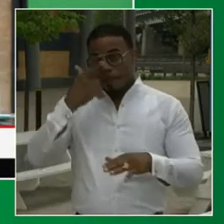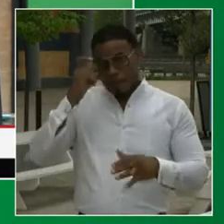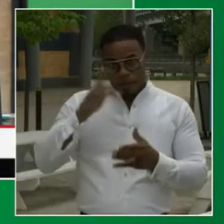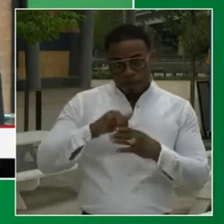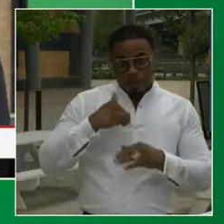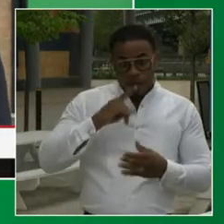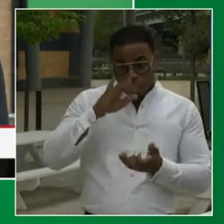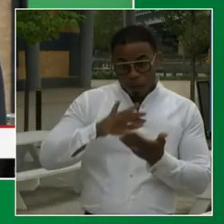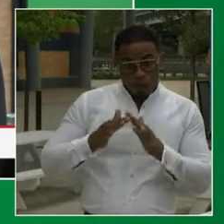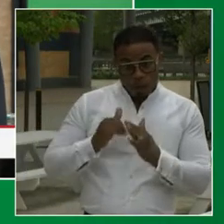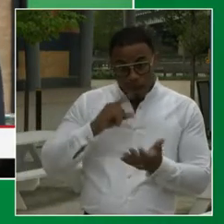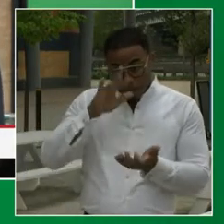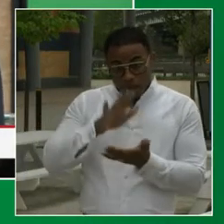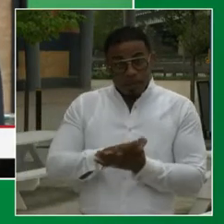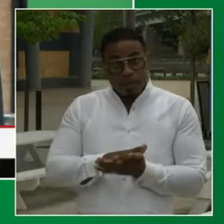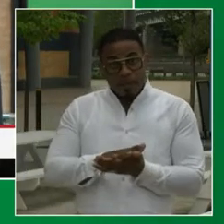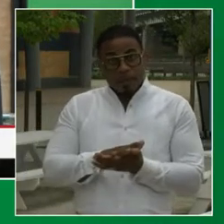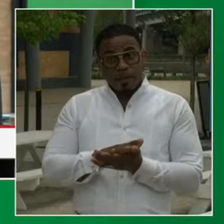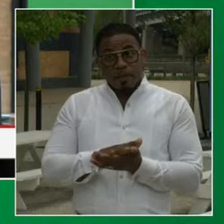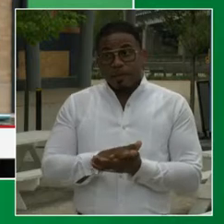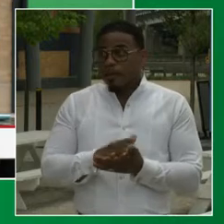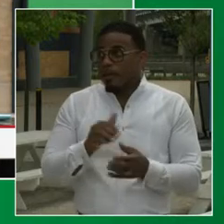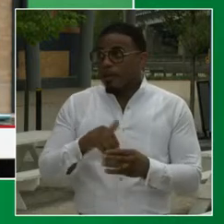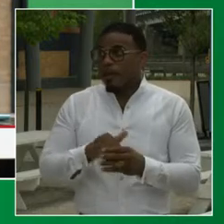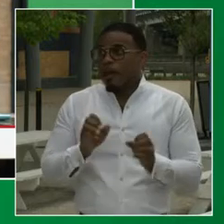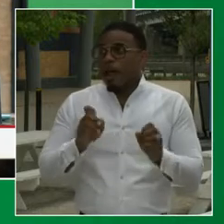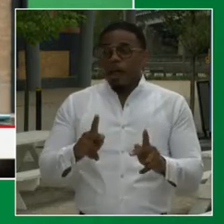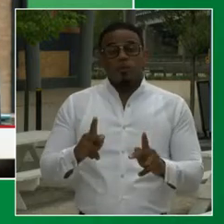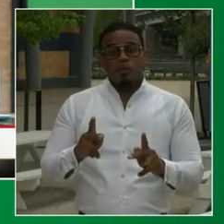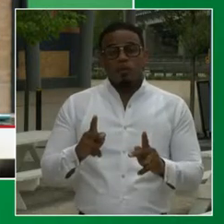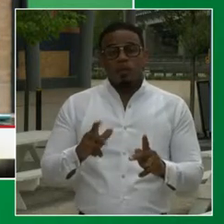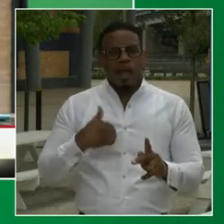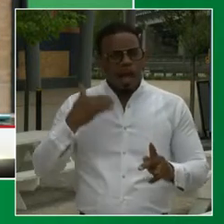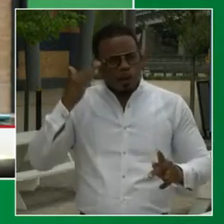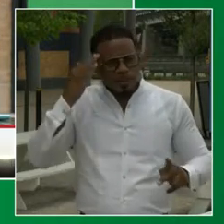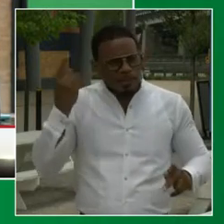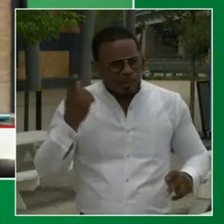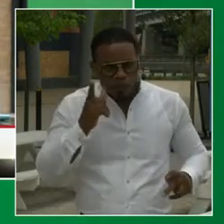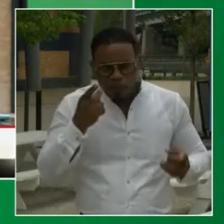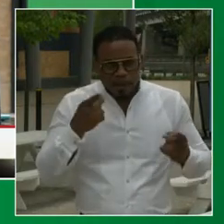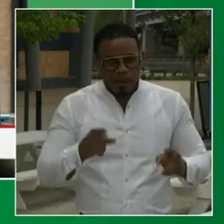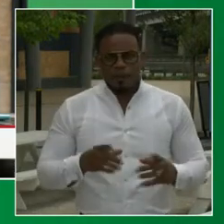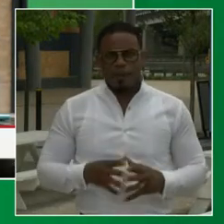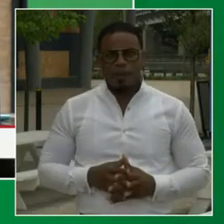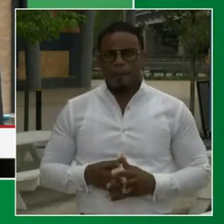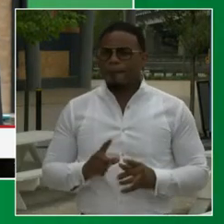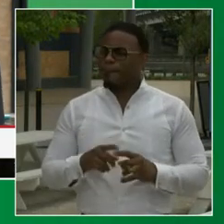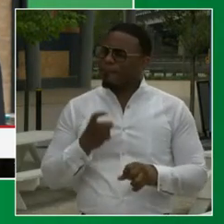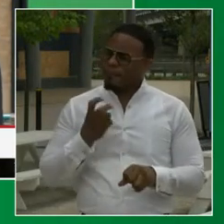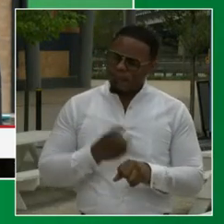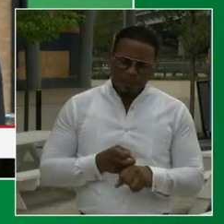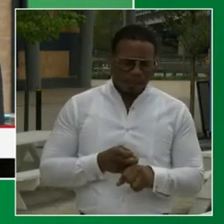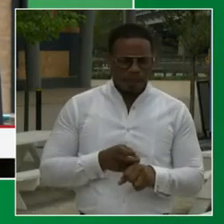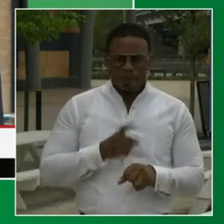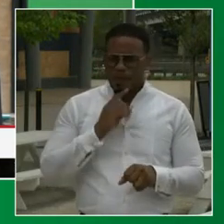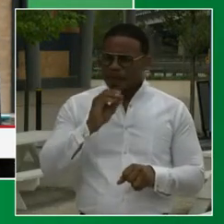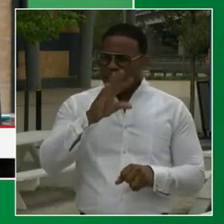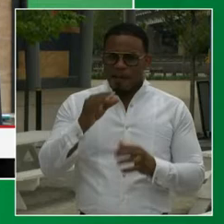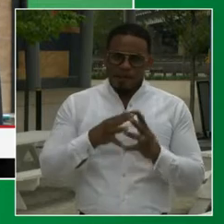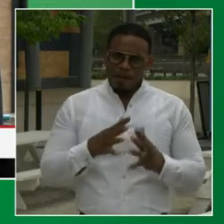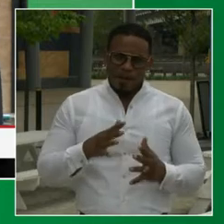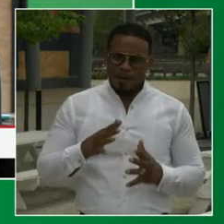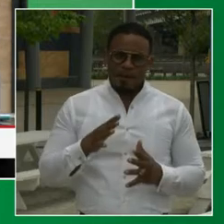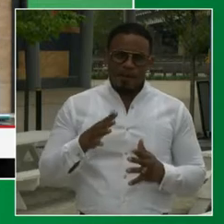believe in my community, I believe in the opportunity, I knew something was going to happen. But it's hard being an